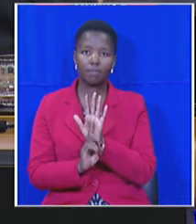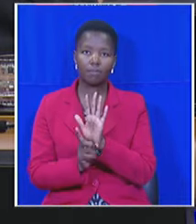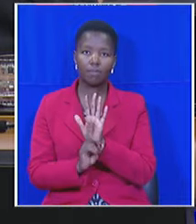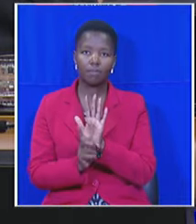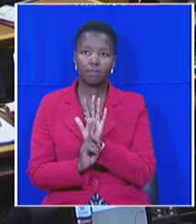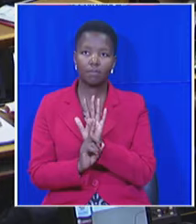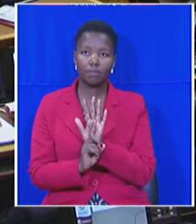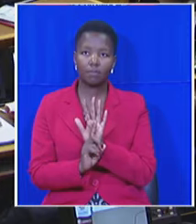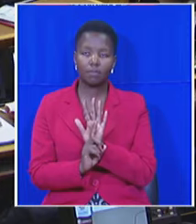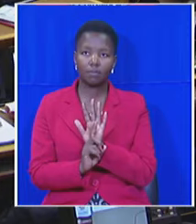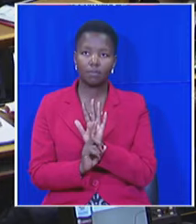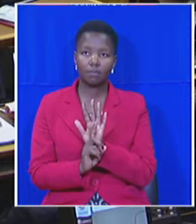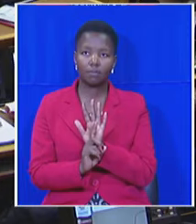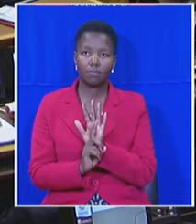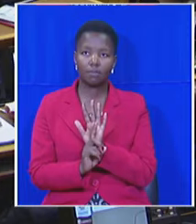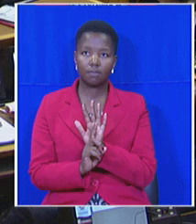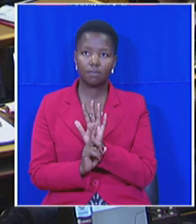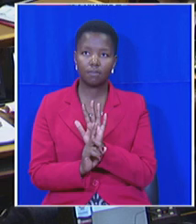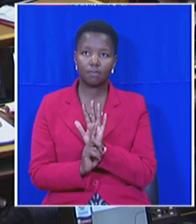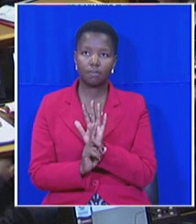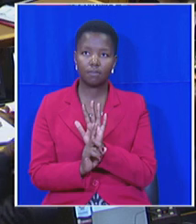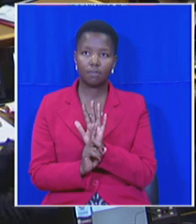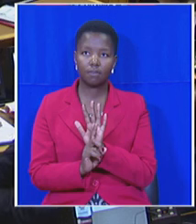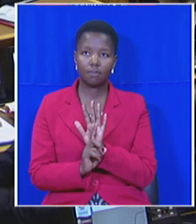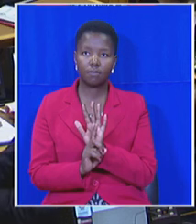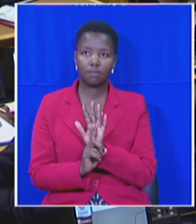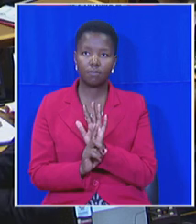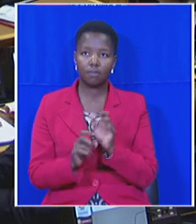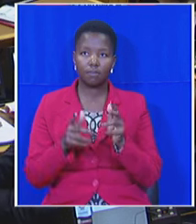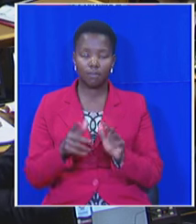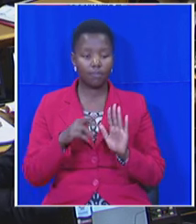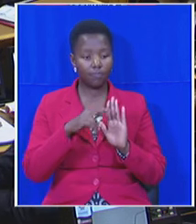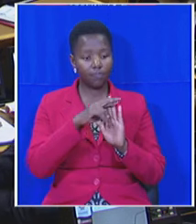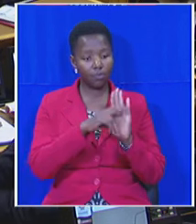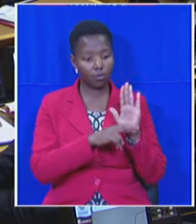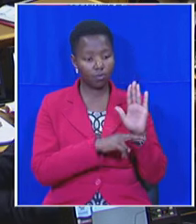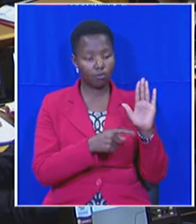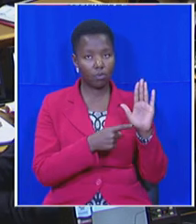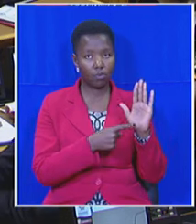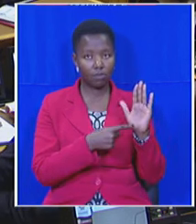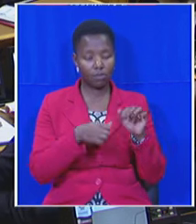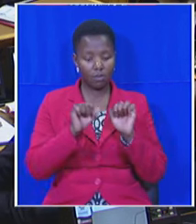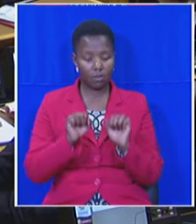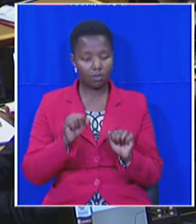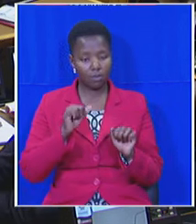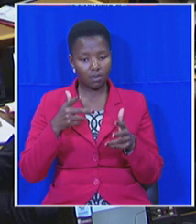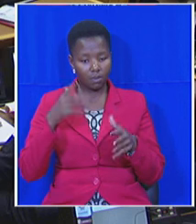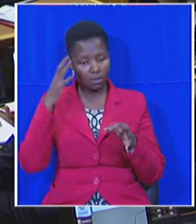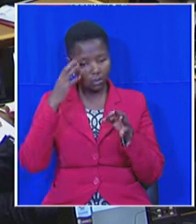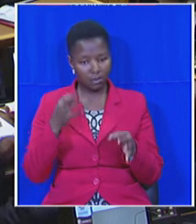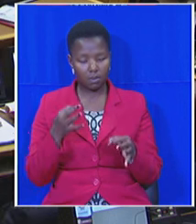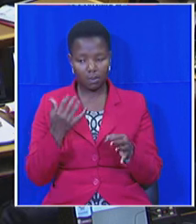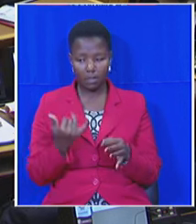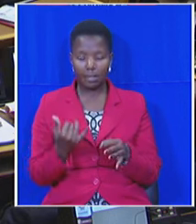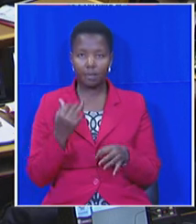called. Order. In terms of the rules, the chair can actually ask for